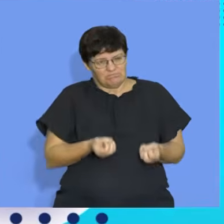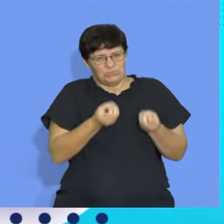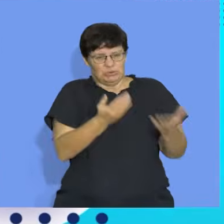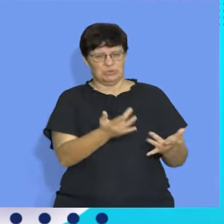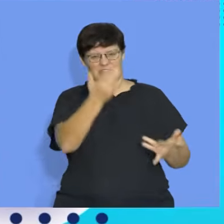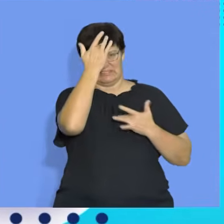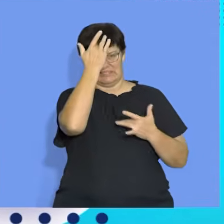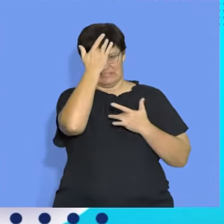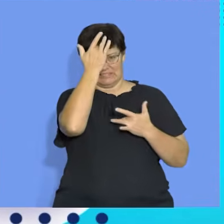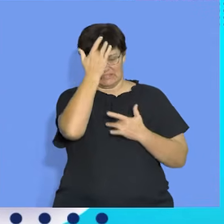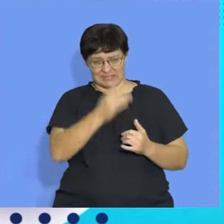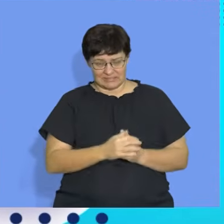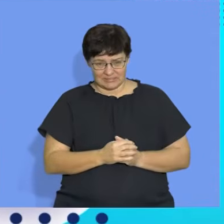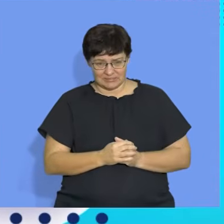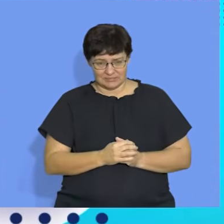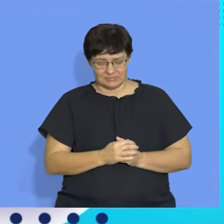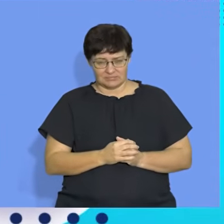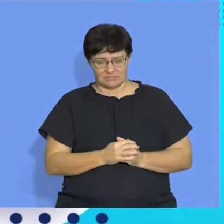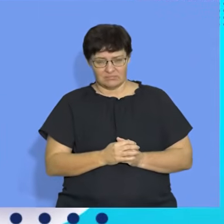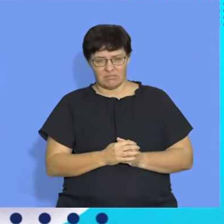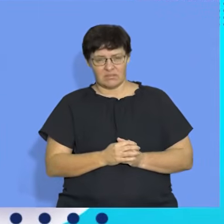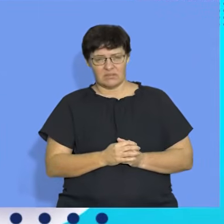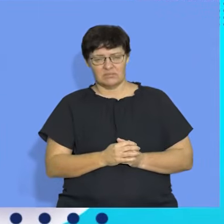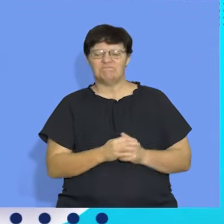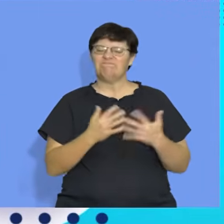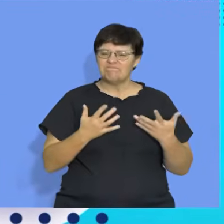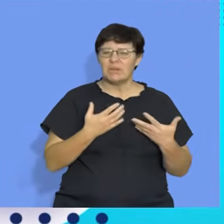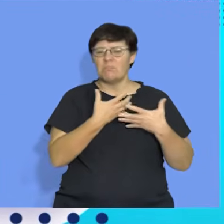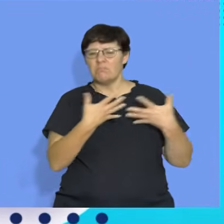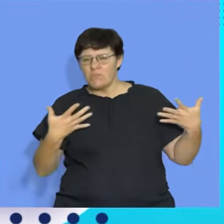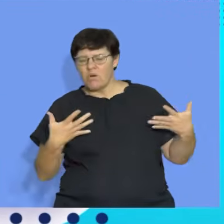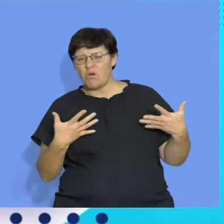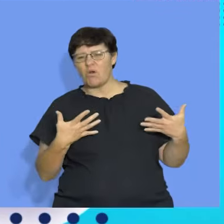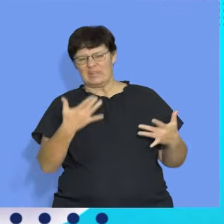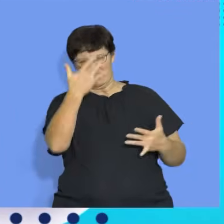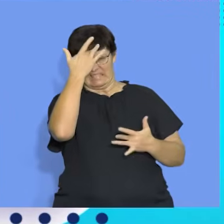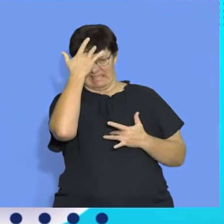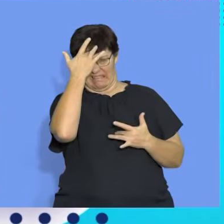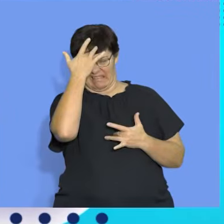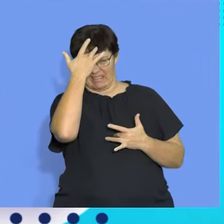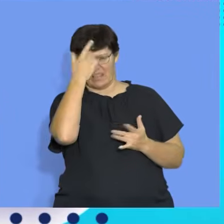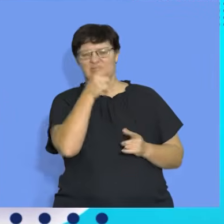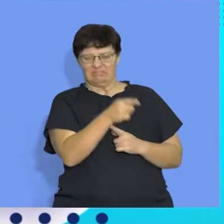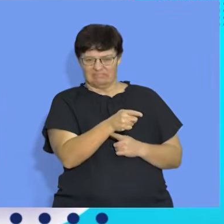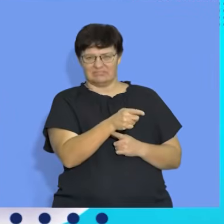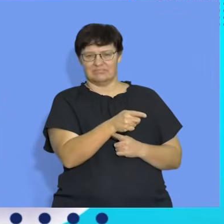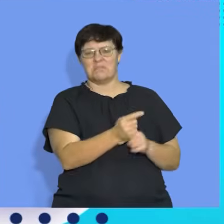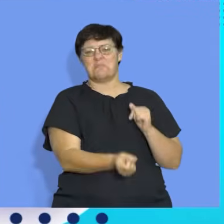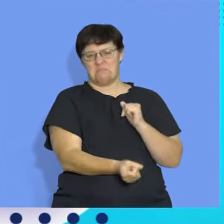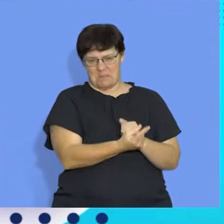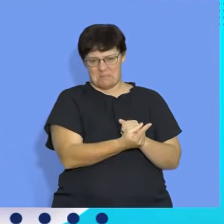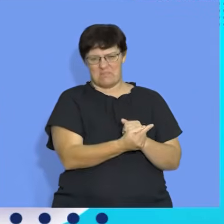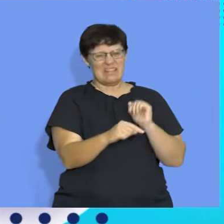disease-producing, protists. And we concentrated a lot on the diseases that these microorganisms